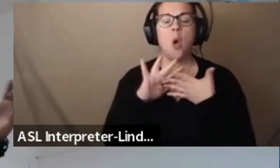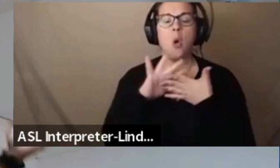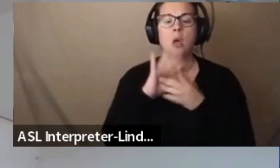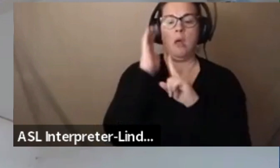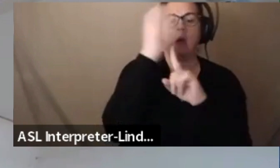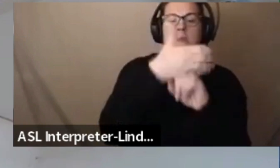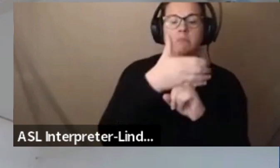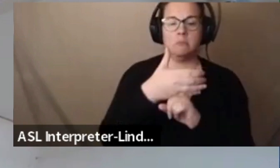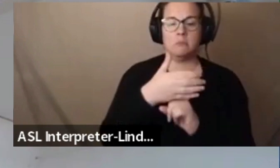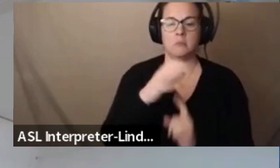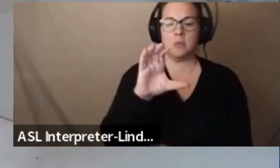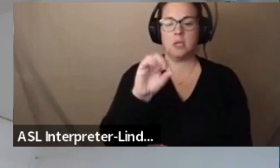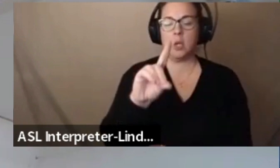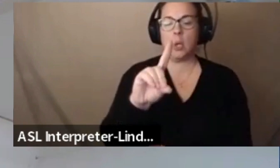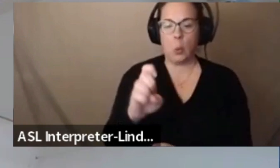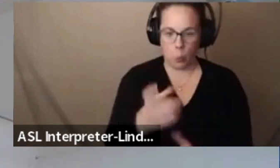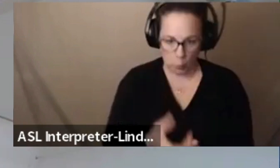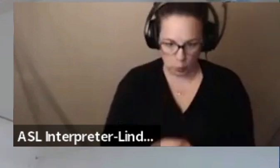like Chance